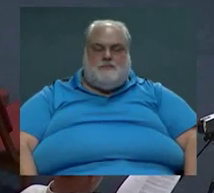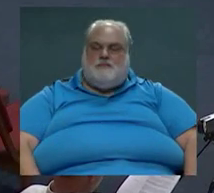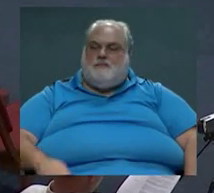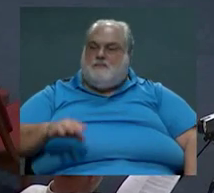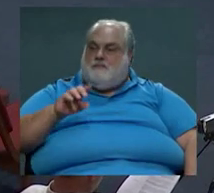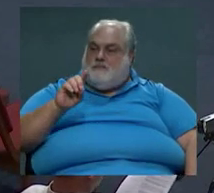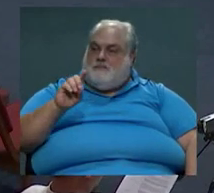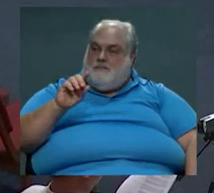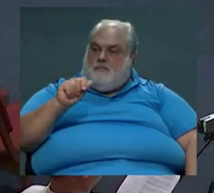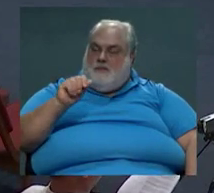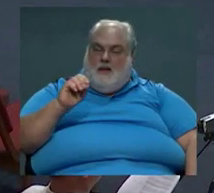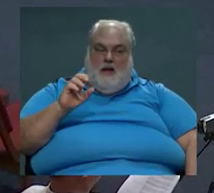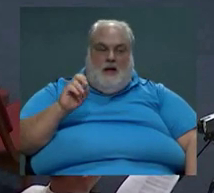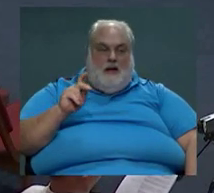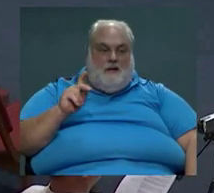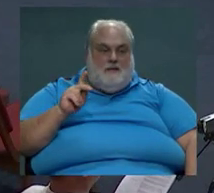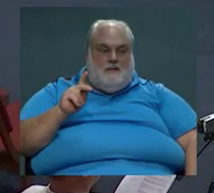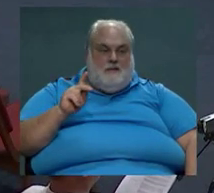Adcock?